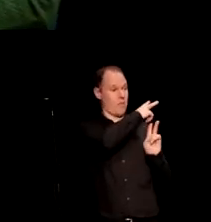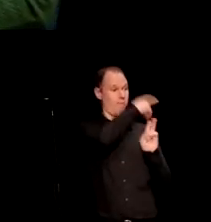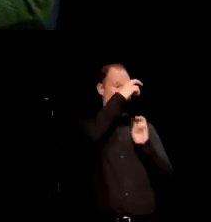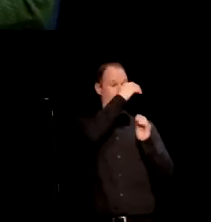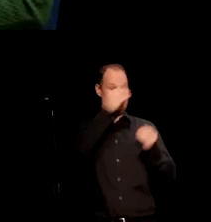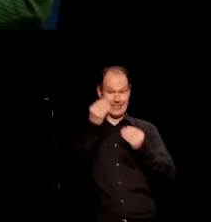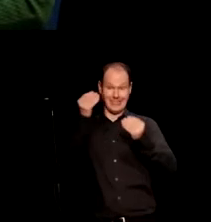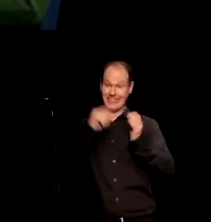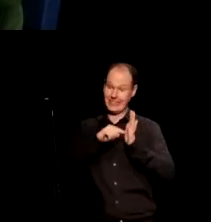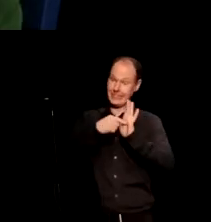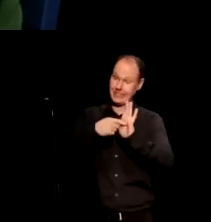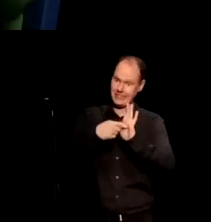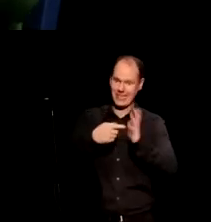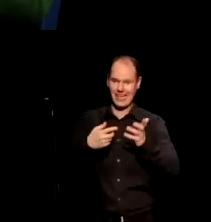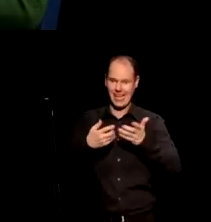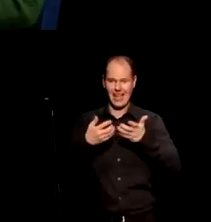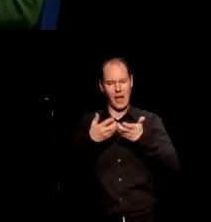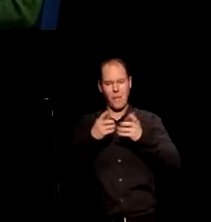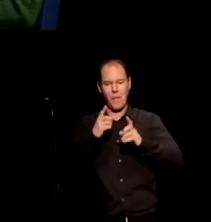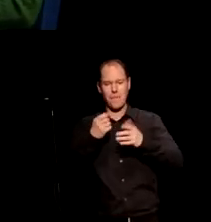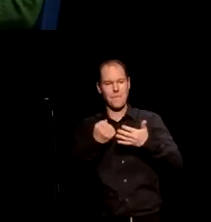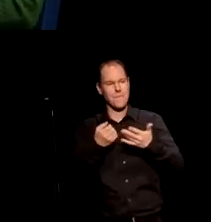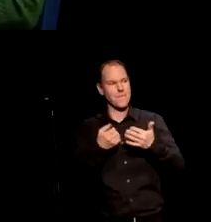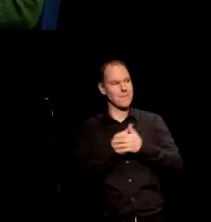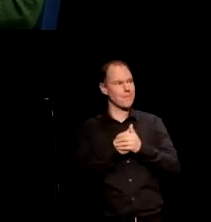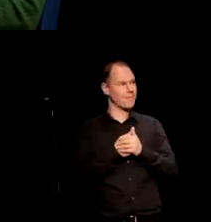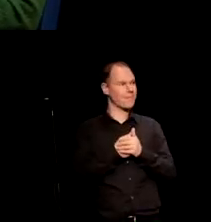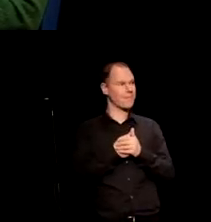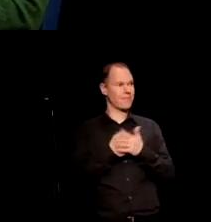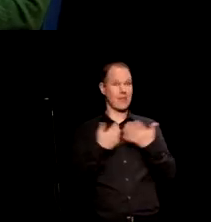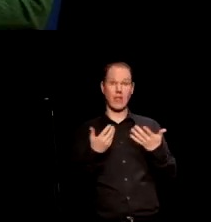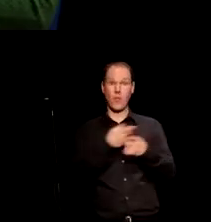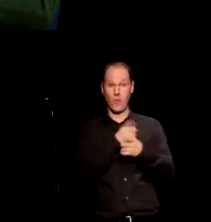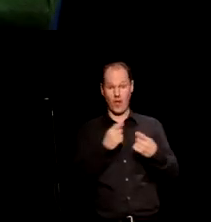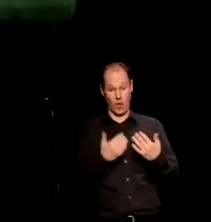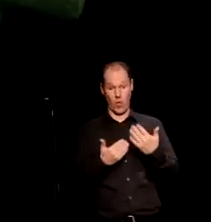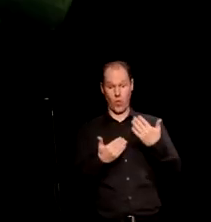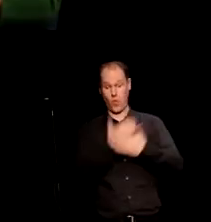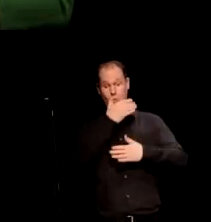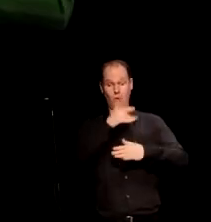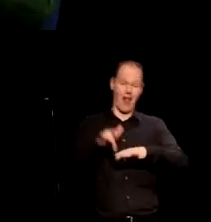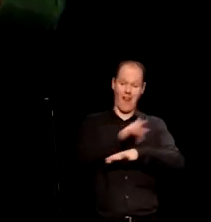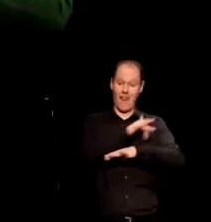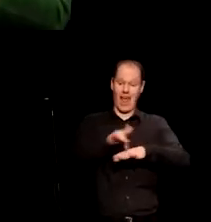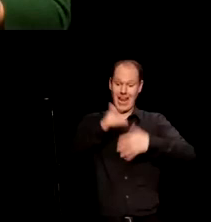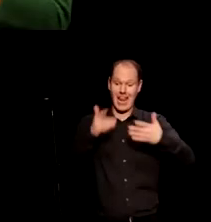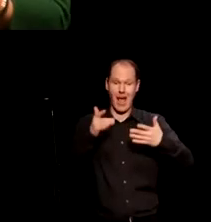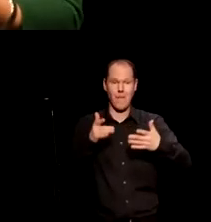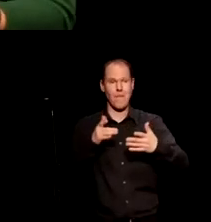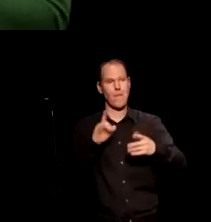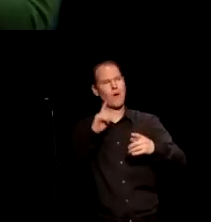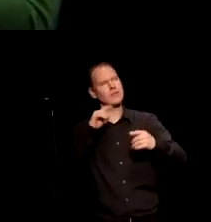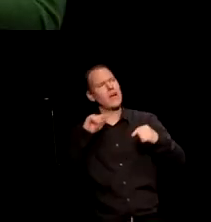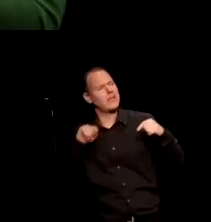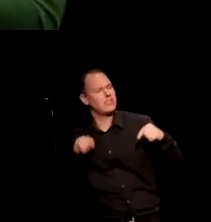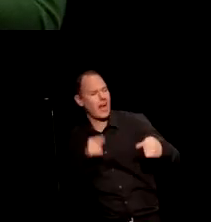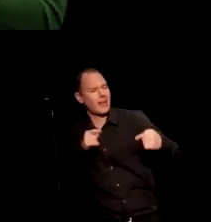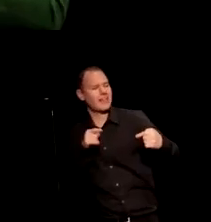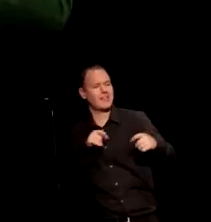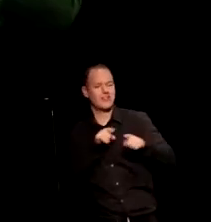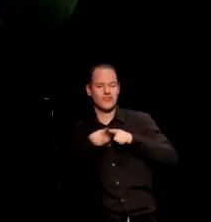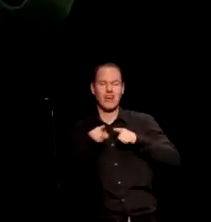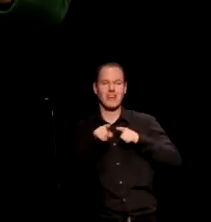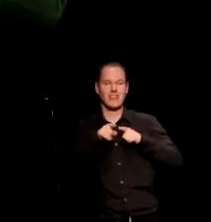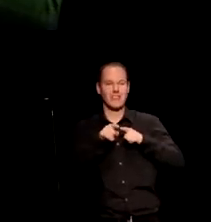thank you. That was a really great question. So that was one about the contemporary theatre makers. What are the sort of blocks or the challenges of trying